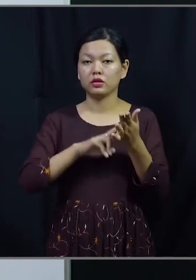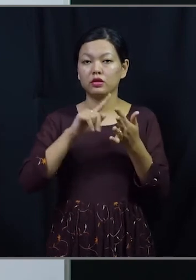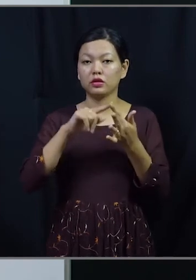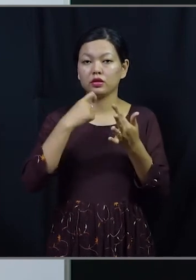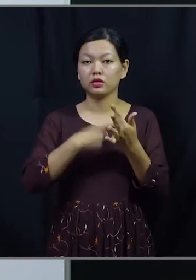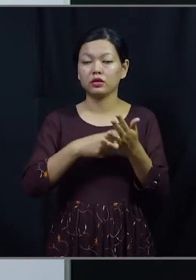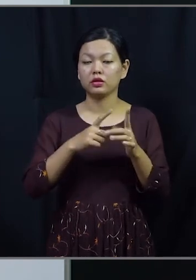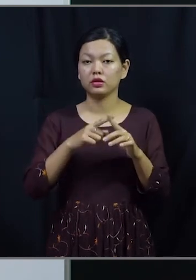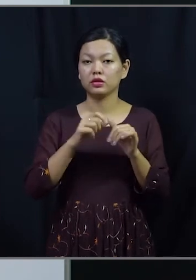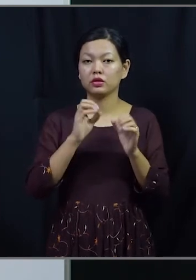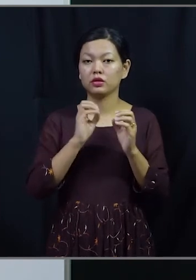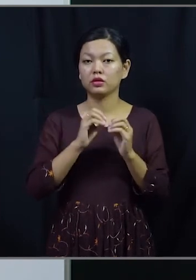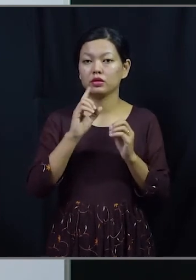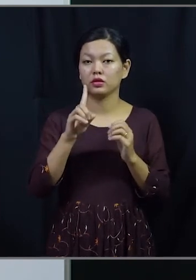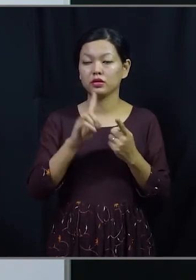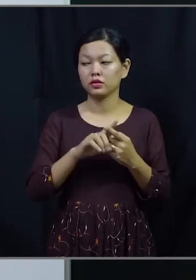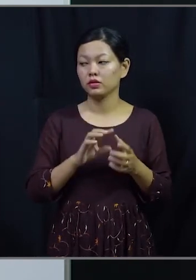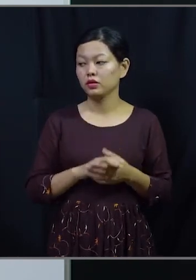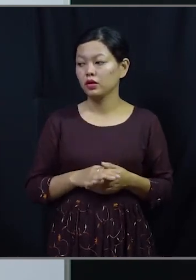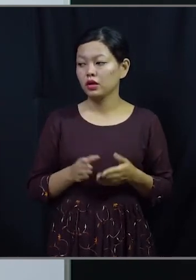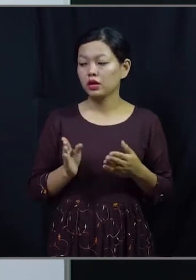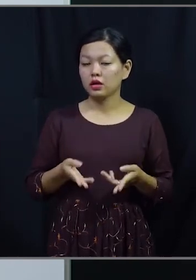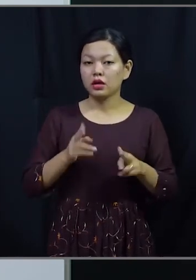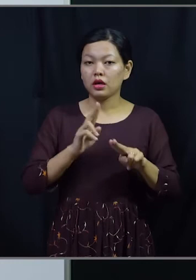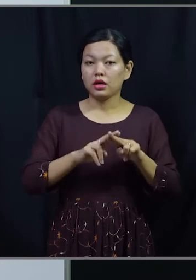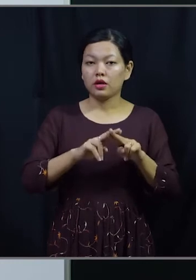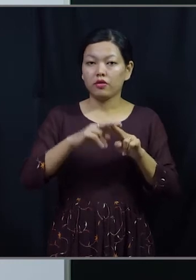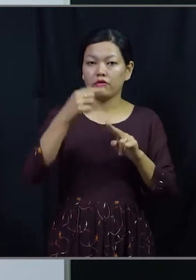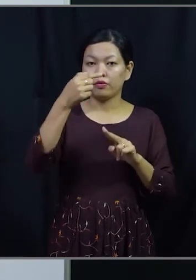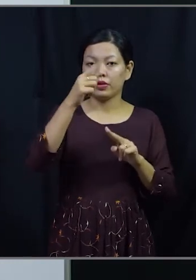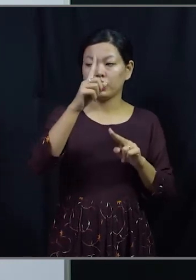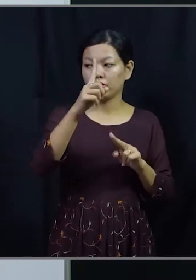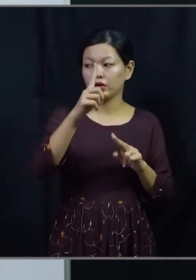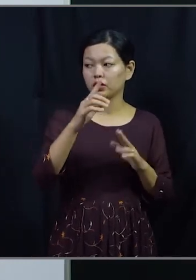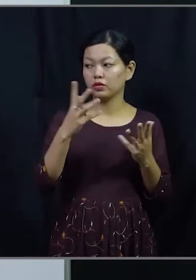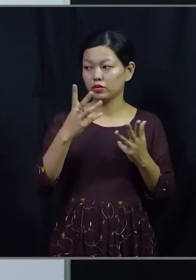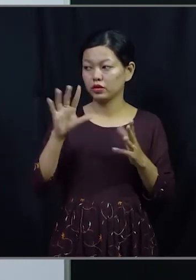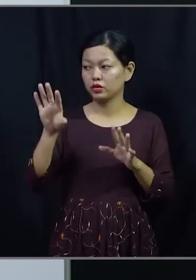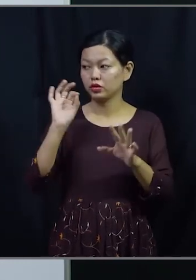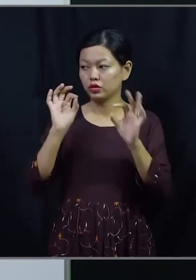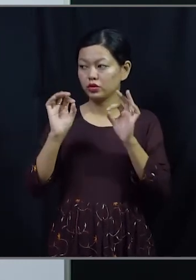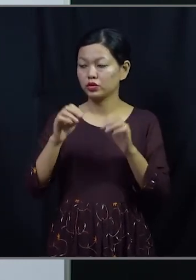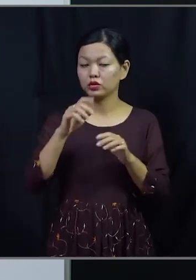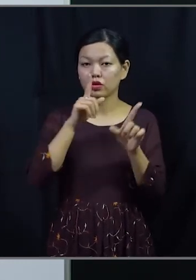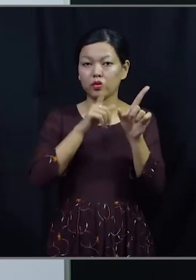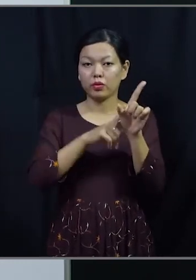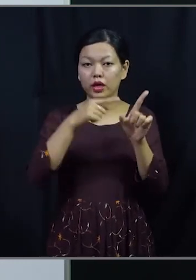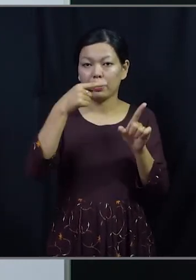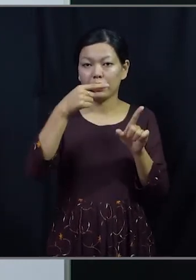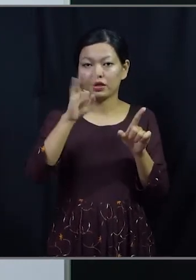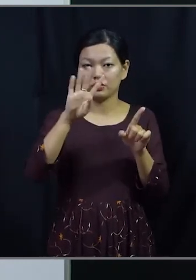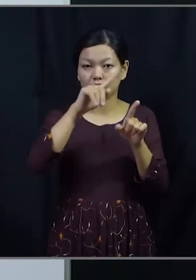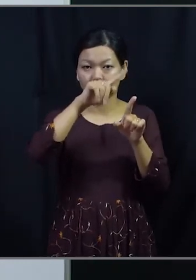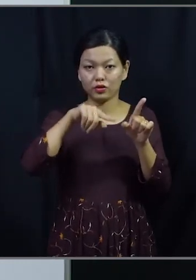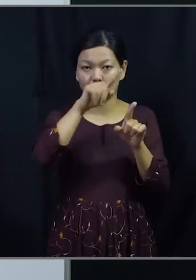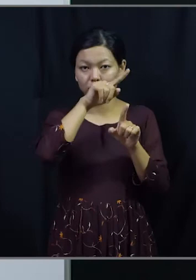Then what will be its inverse? F inverse will be nothing but what you get for x. This is your inverse.